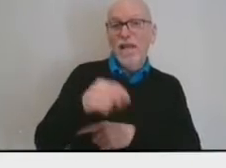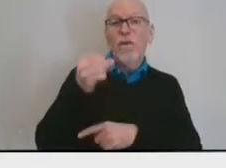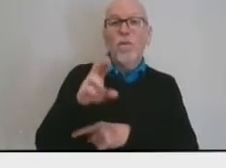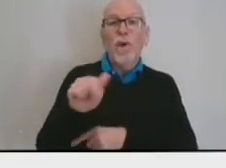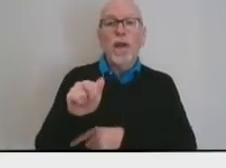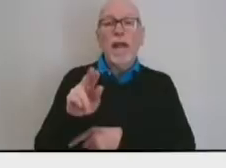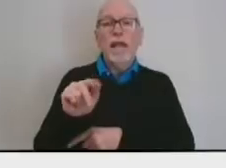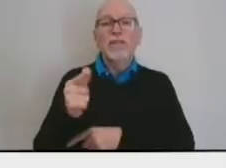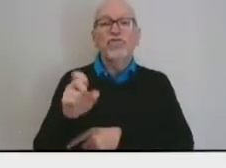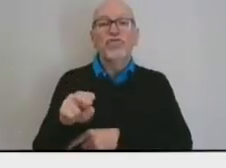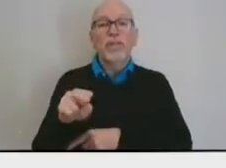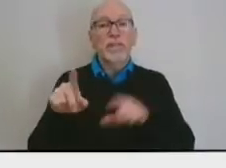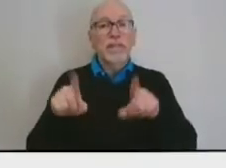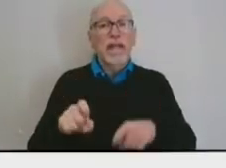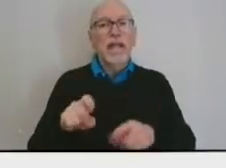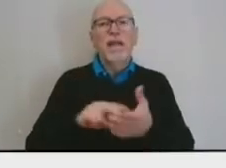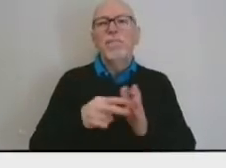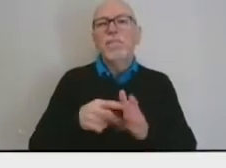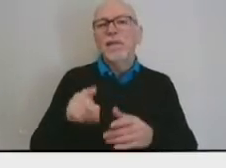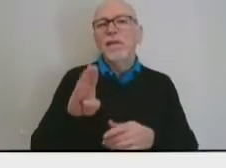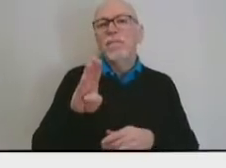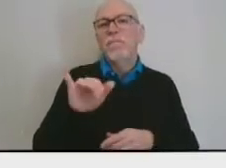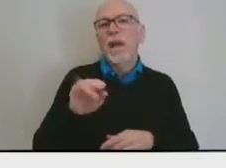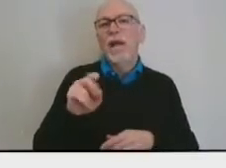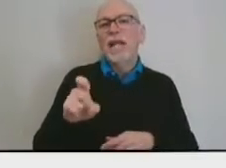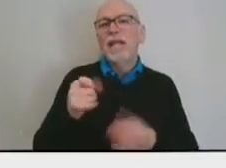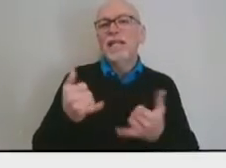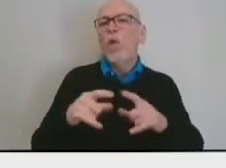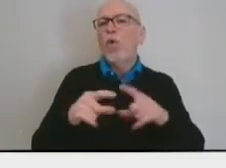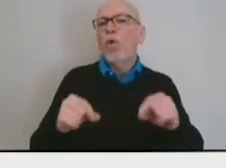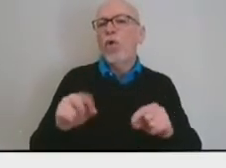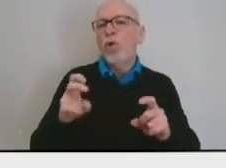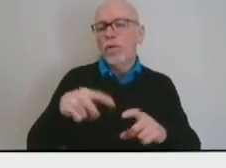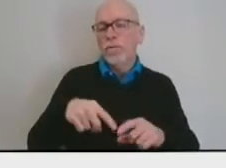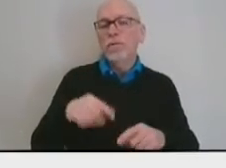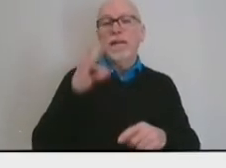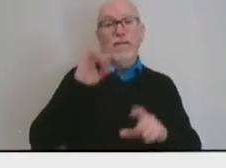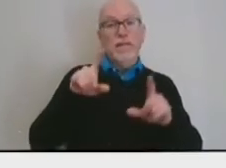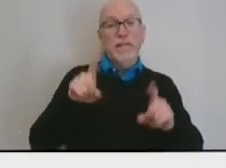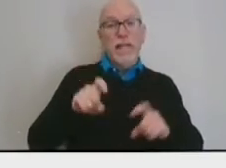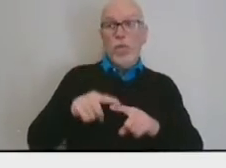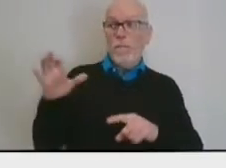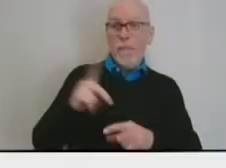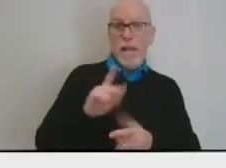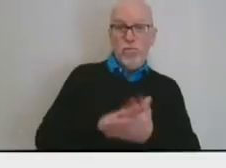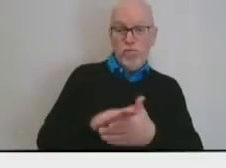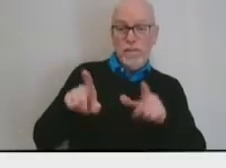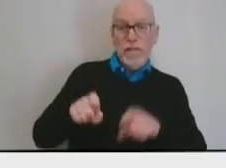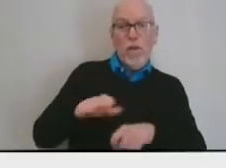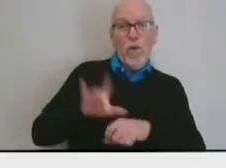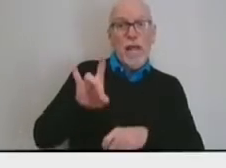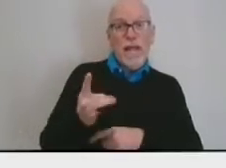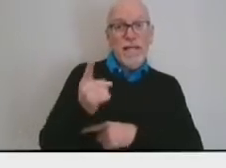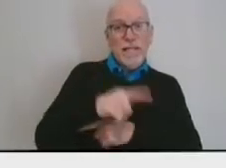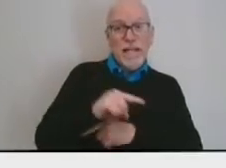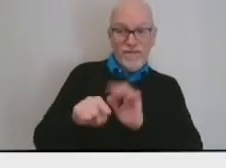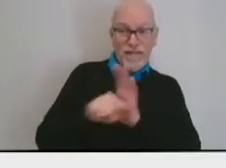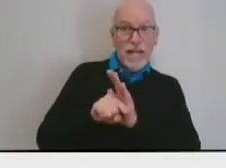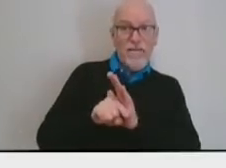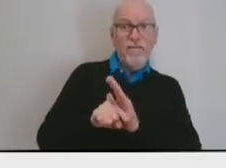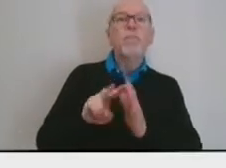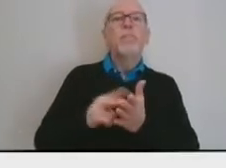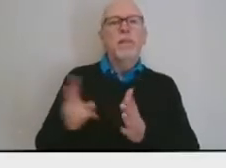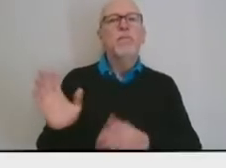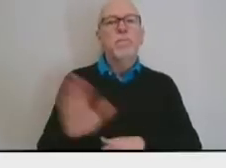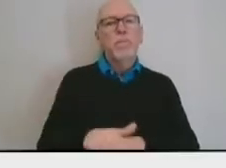test, which could be the Bionex Now card test upon return to school on day 8, is negative. Again,